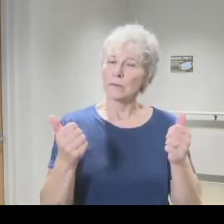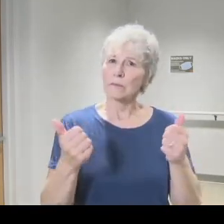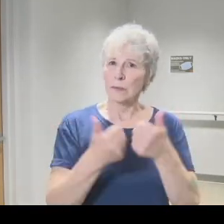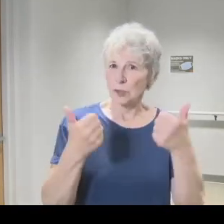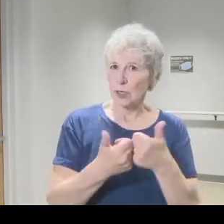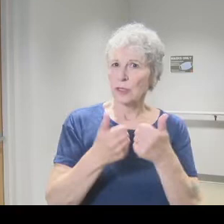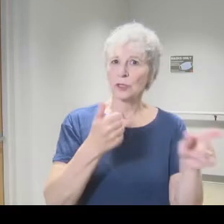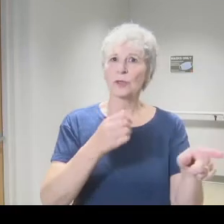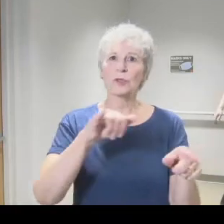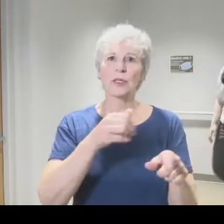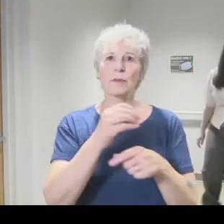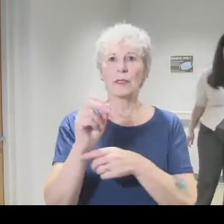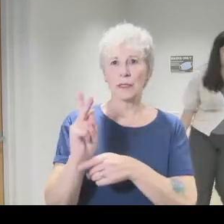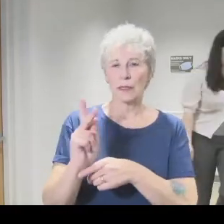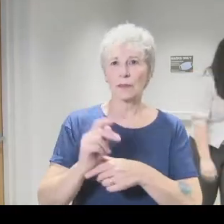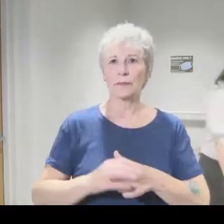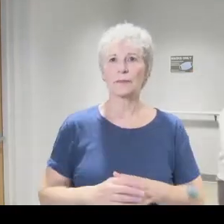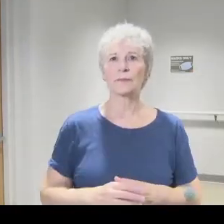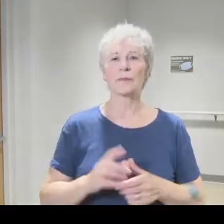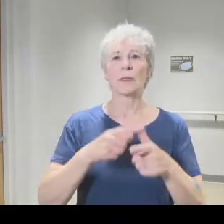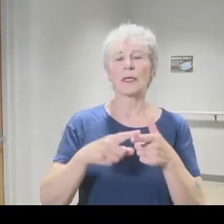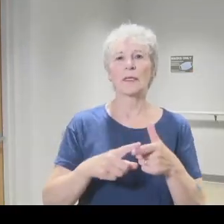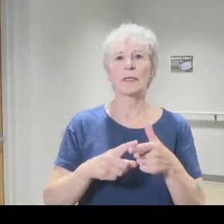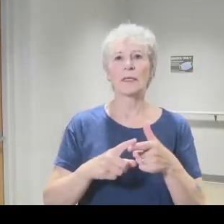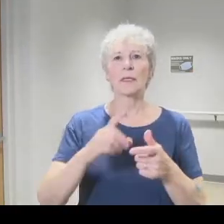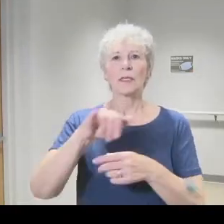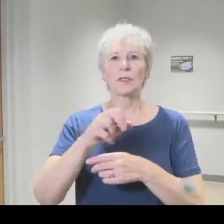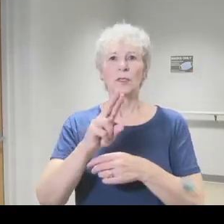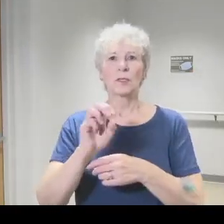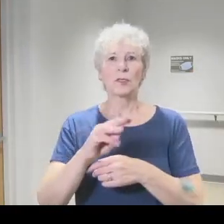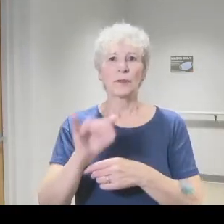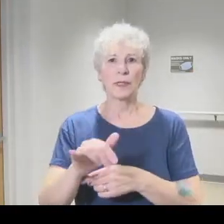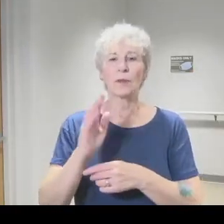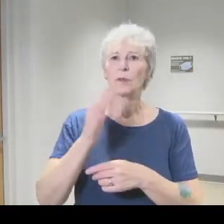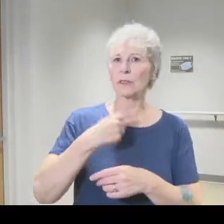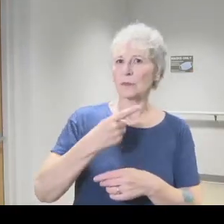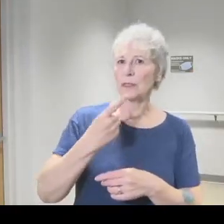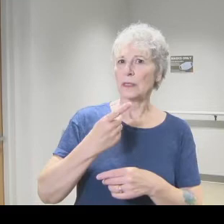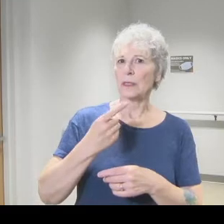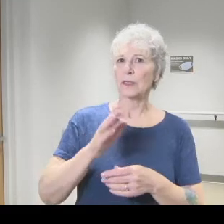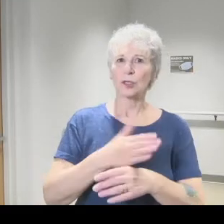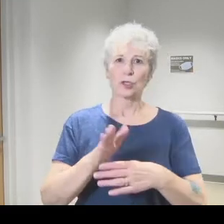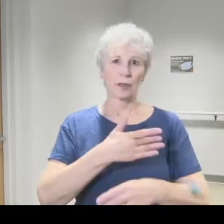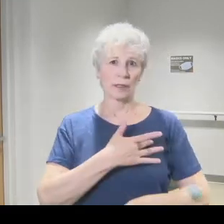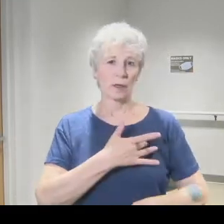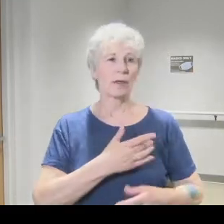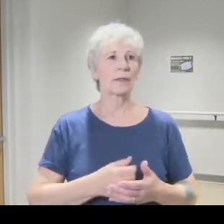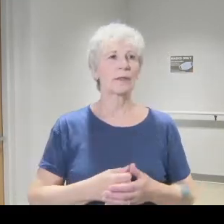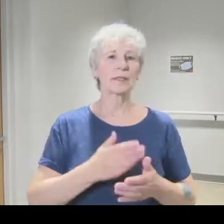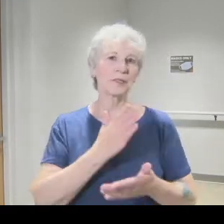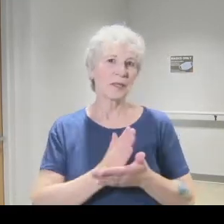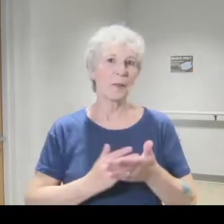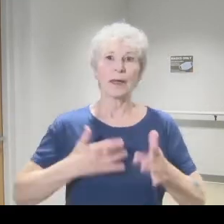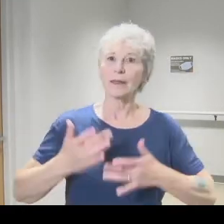and Kayla. and then Jeremy will speak. He'll give us his heart, some exciting